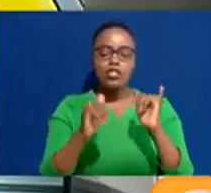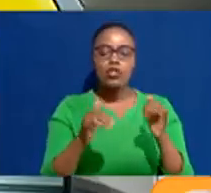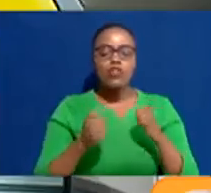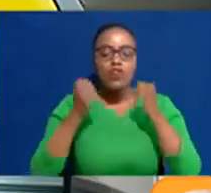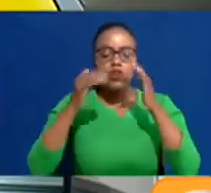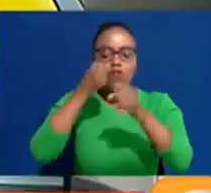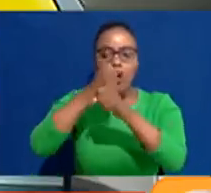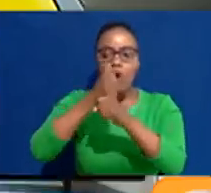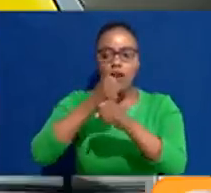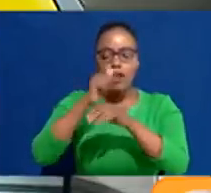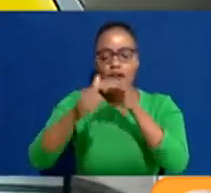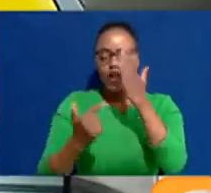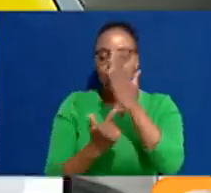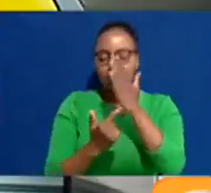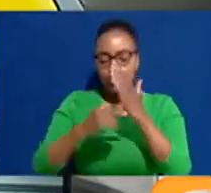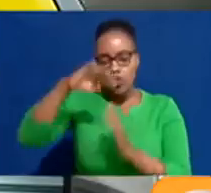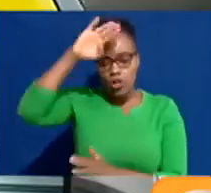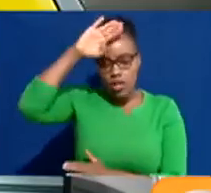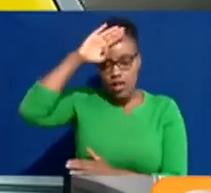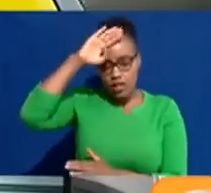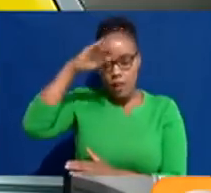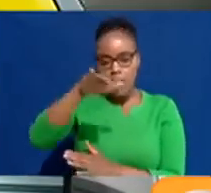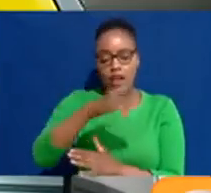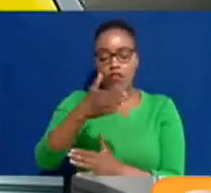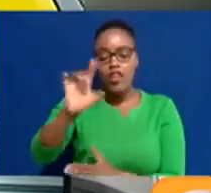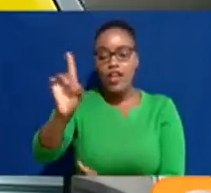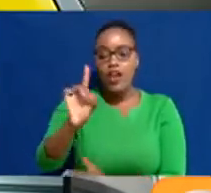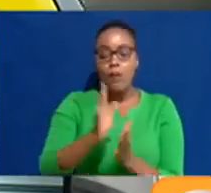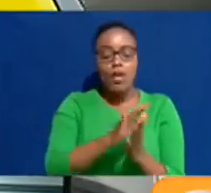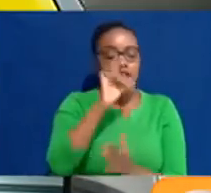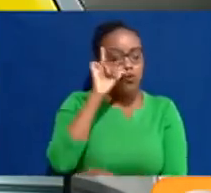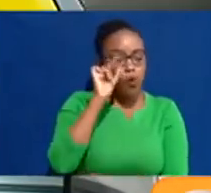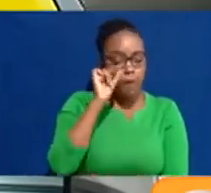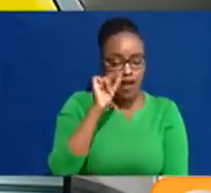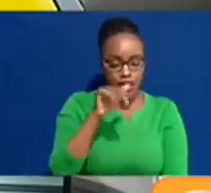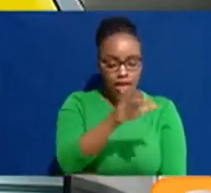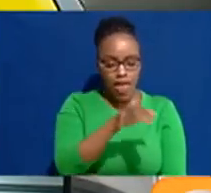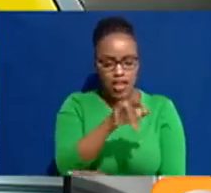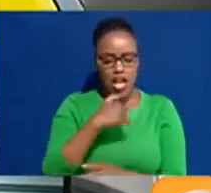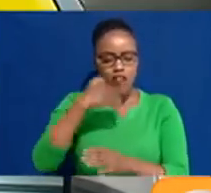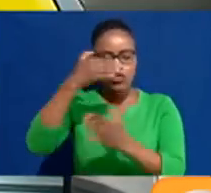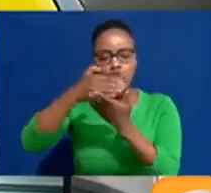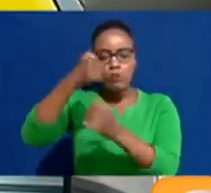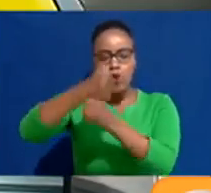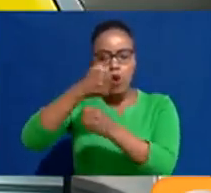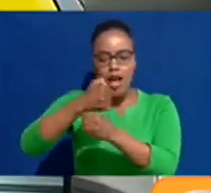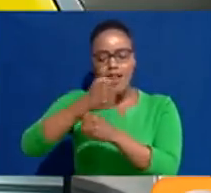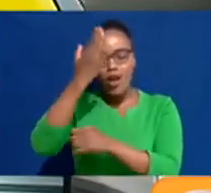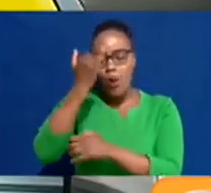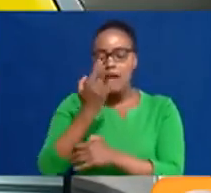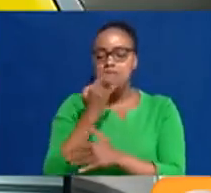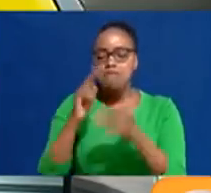Drivers operating on digital taxi platforms in Nairobi and Mombasa have downed their tools over what they